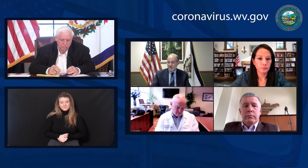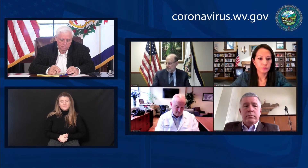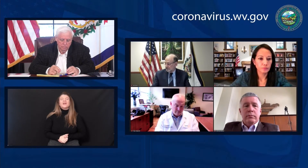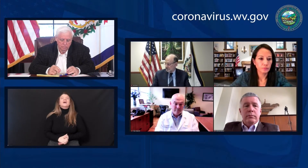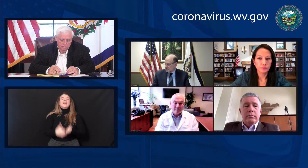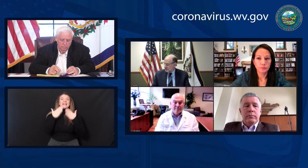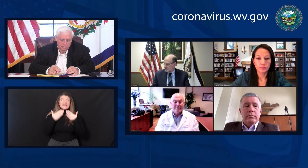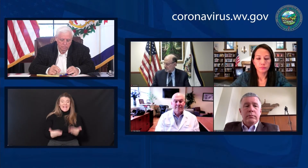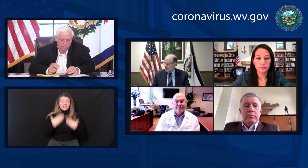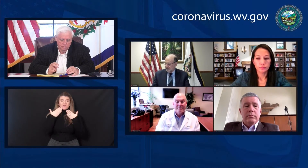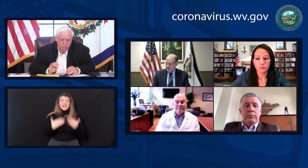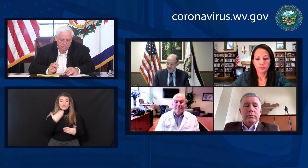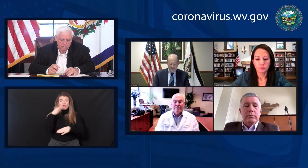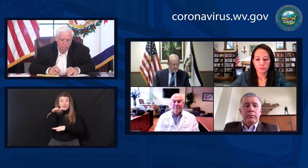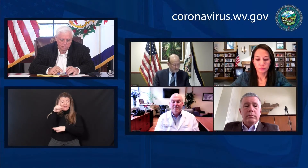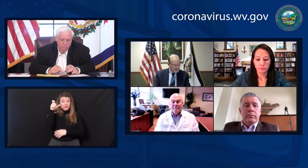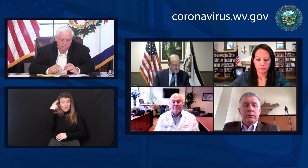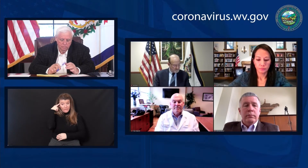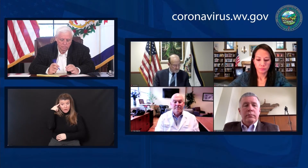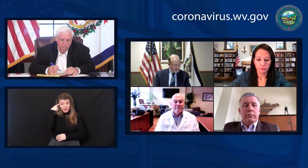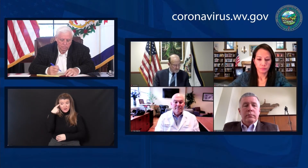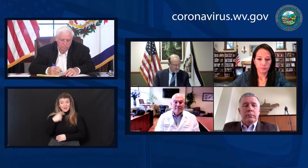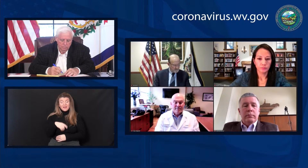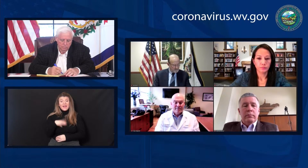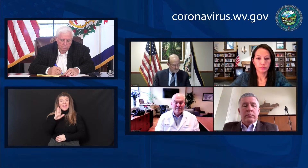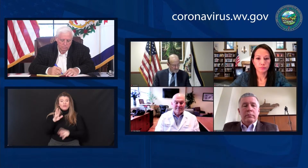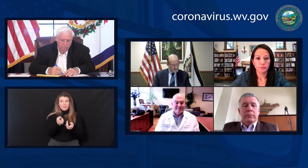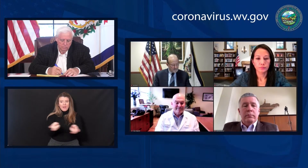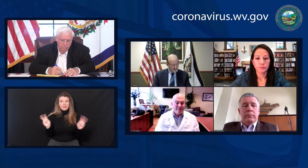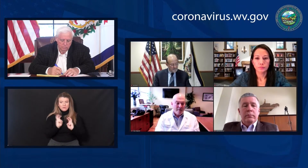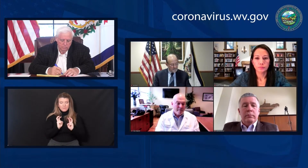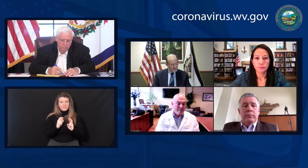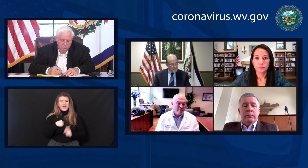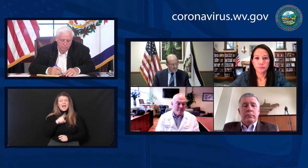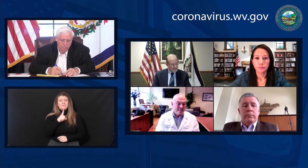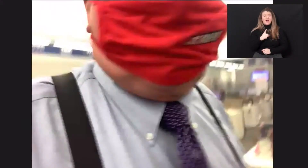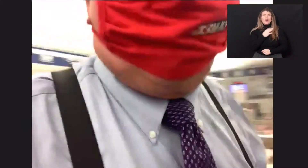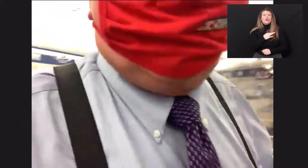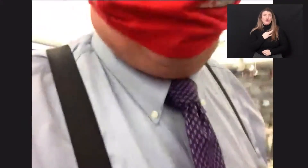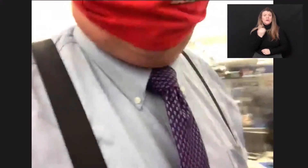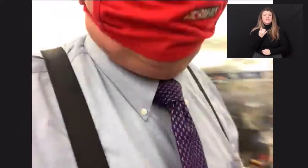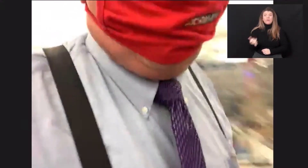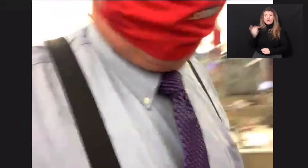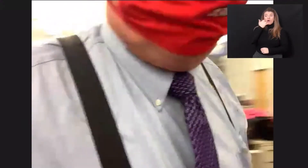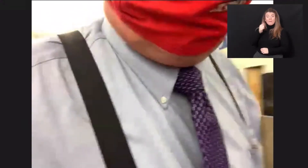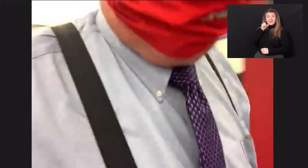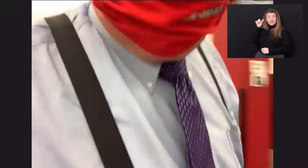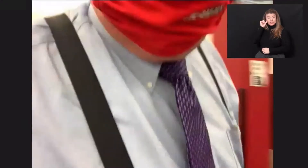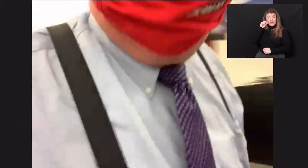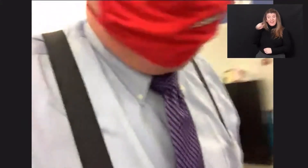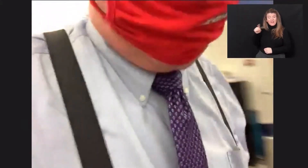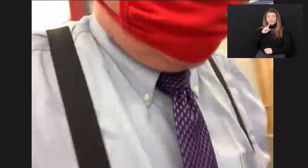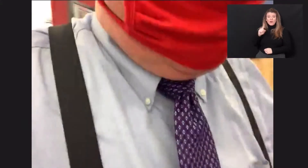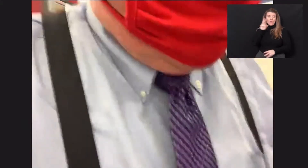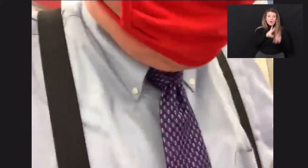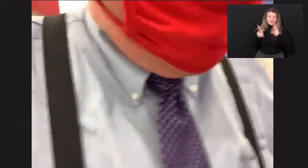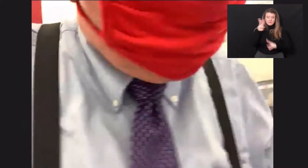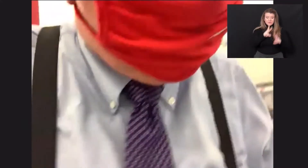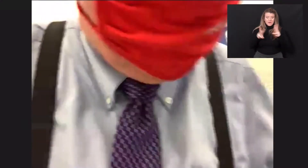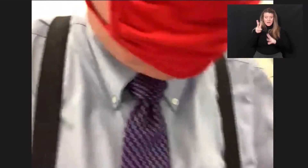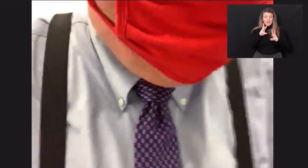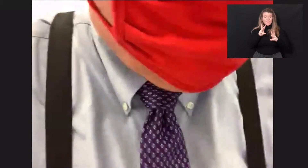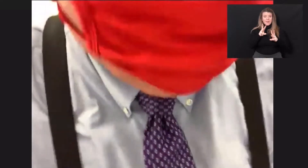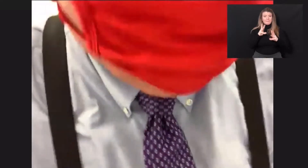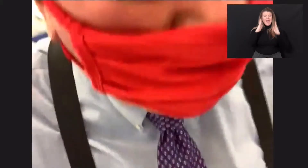Thank you. Good afternoon, Governor and cabinet members. I'm curious, I got a call yesterday of someone who's very concerned about